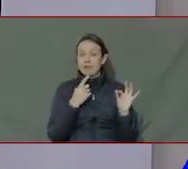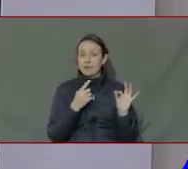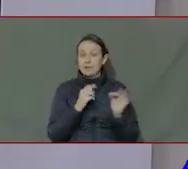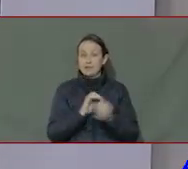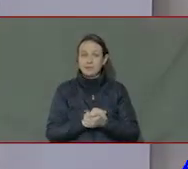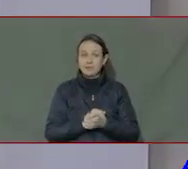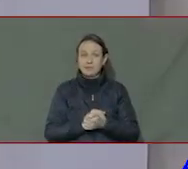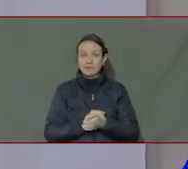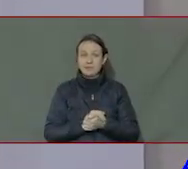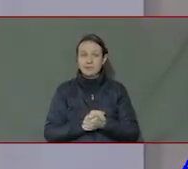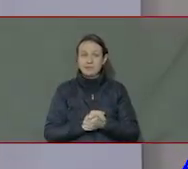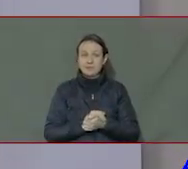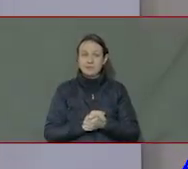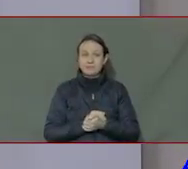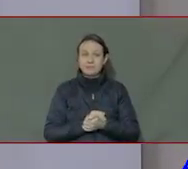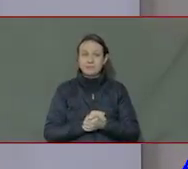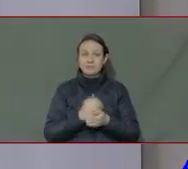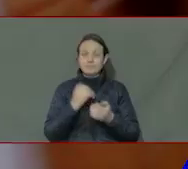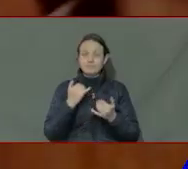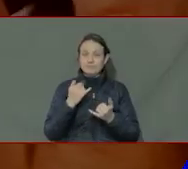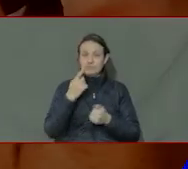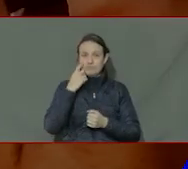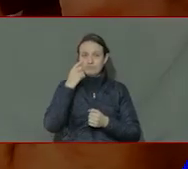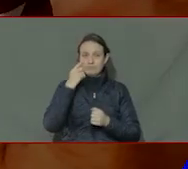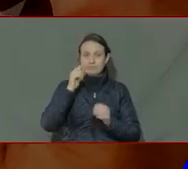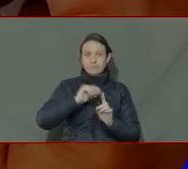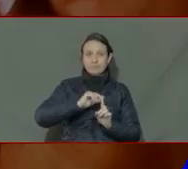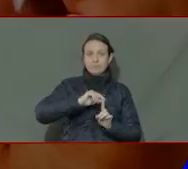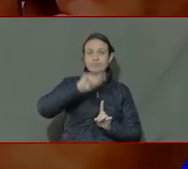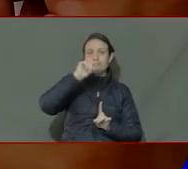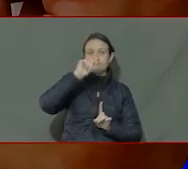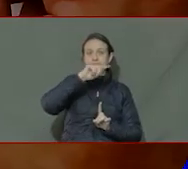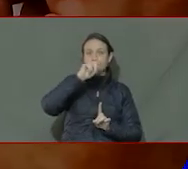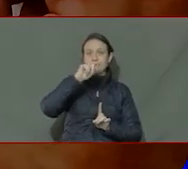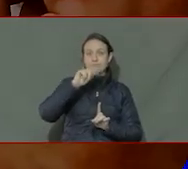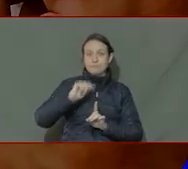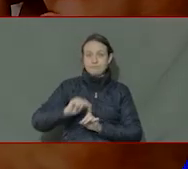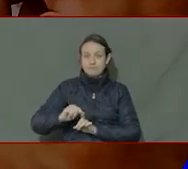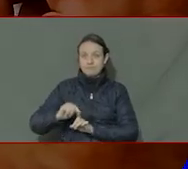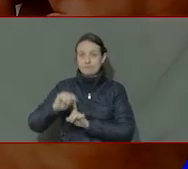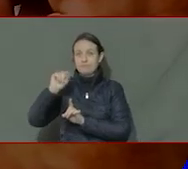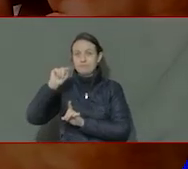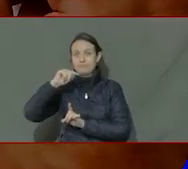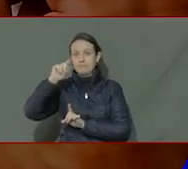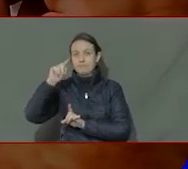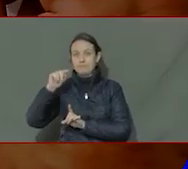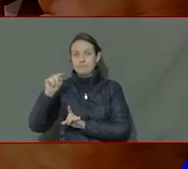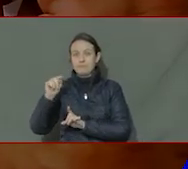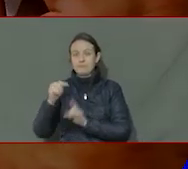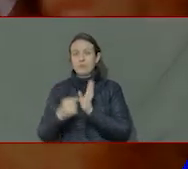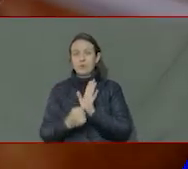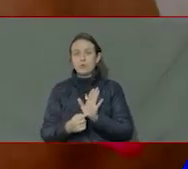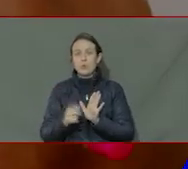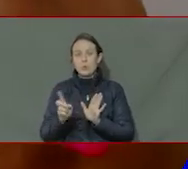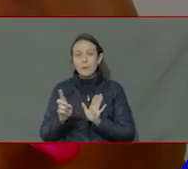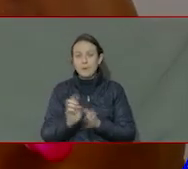there, the arrows of the graph indicate what? What do you read there?